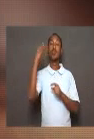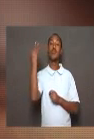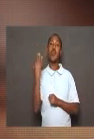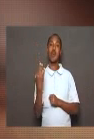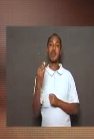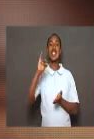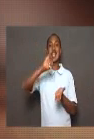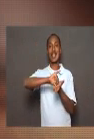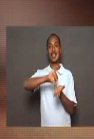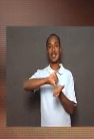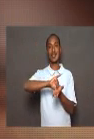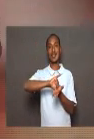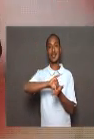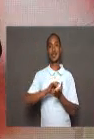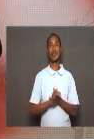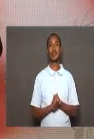form salts.